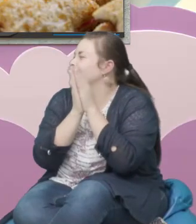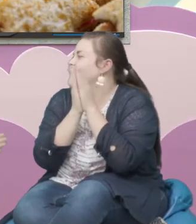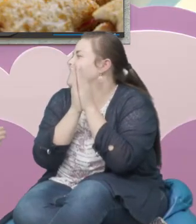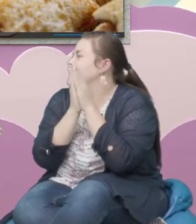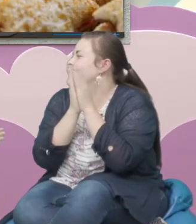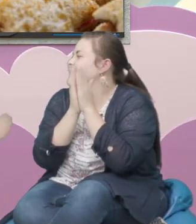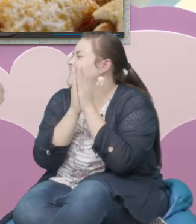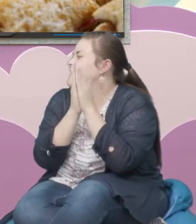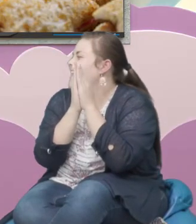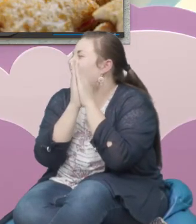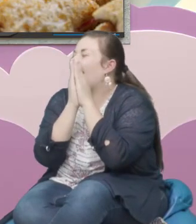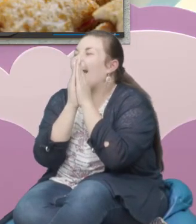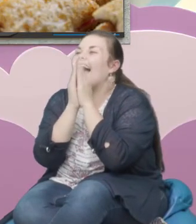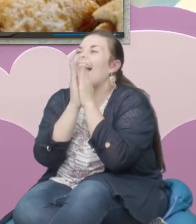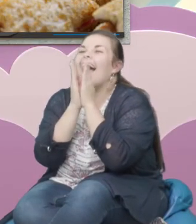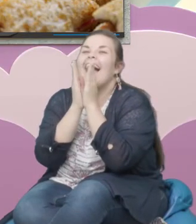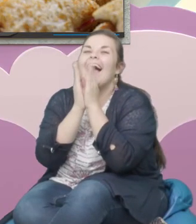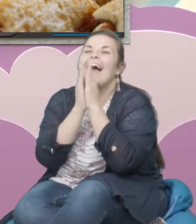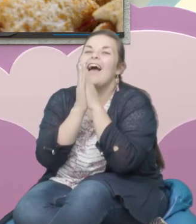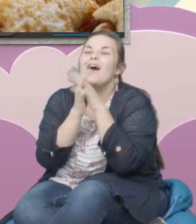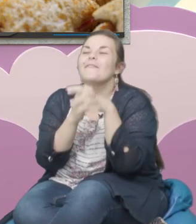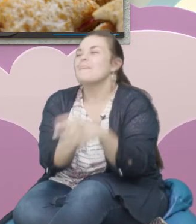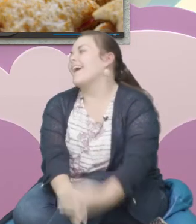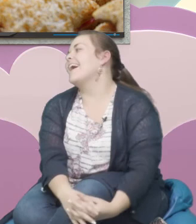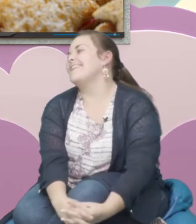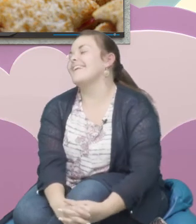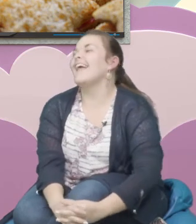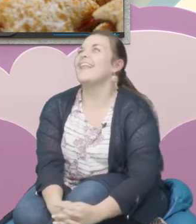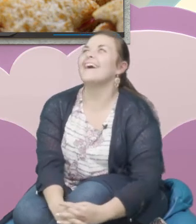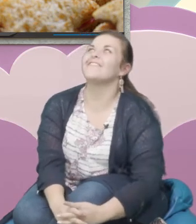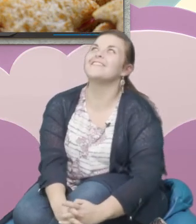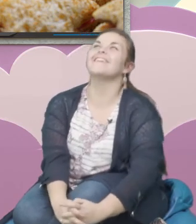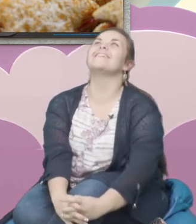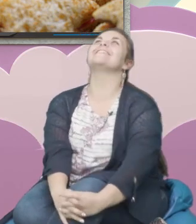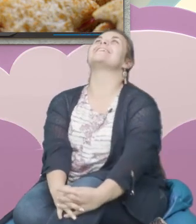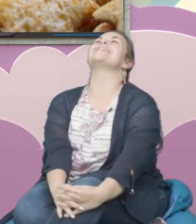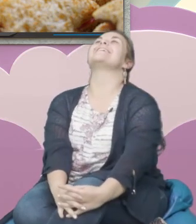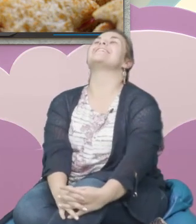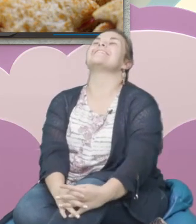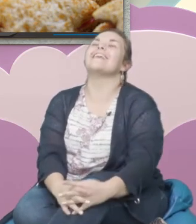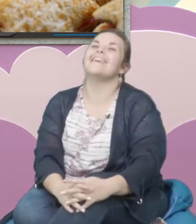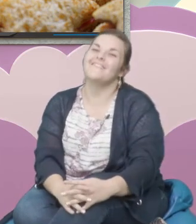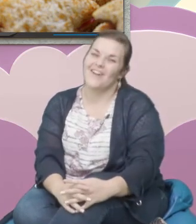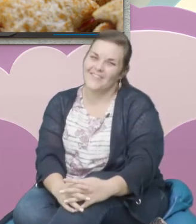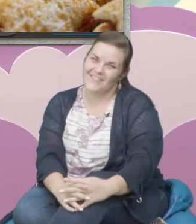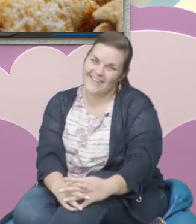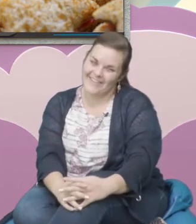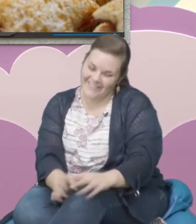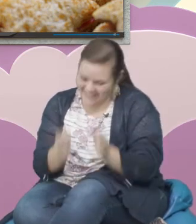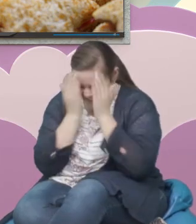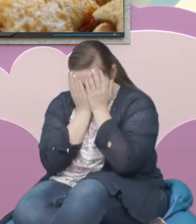What an awesome day we had. Did you enjoy your sandwich? I did. I love sandwiches. Thank you,